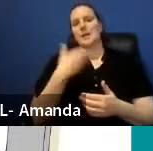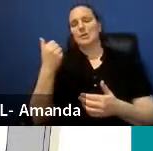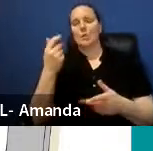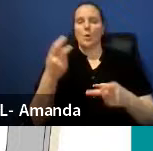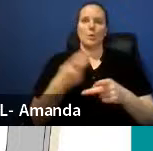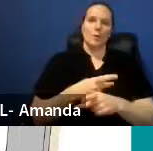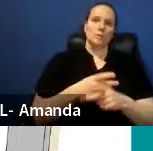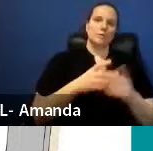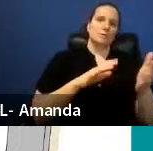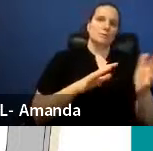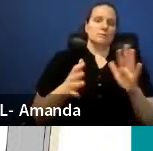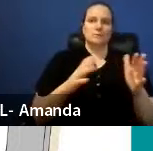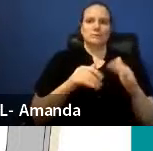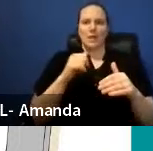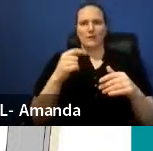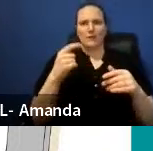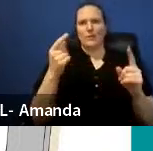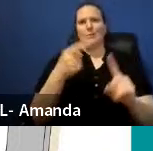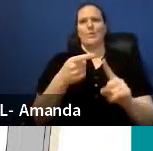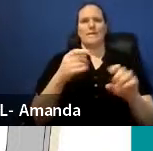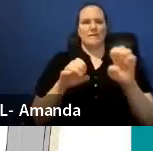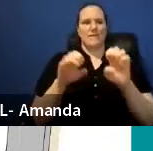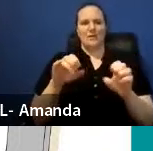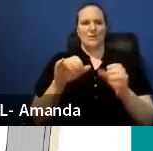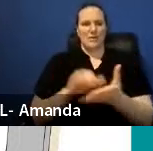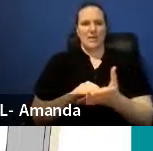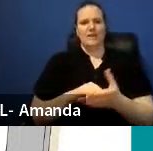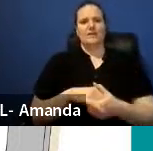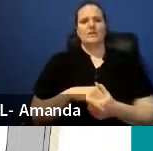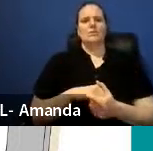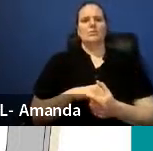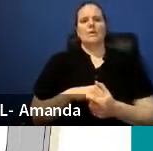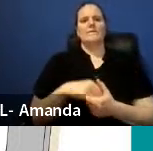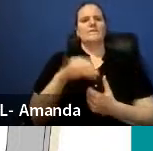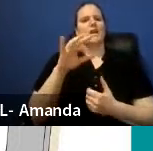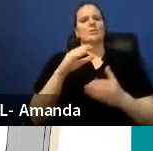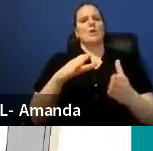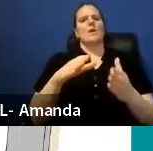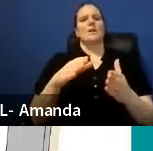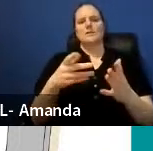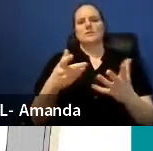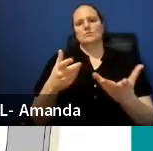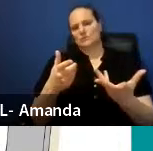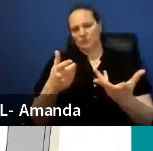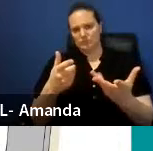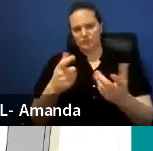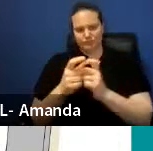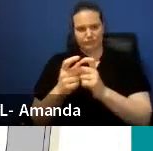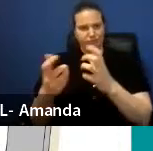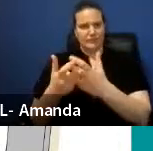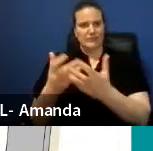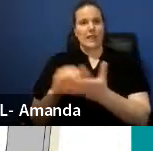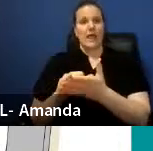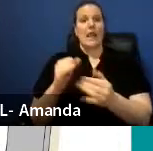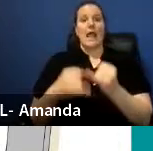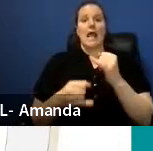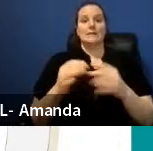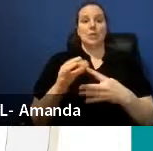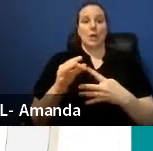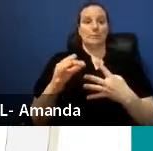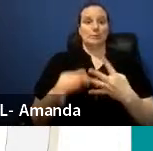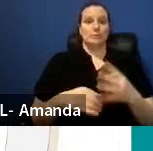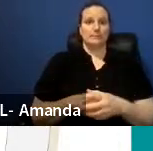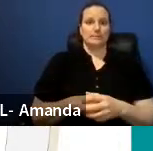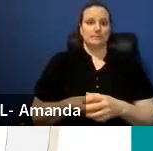worse. We're not at the point of sort of evaluating that. It's just we're finding a way to accommodate it. So to go to the last option here,